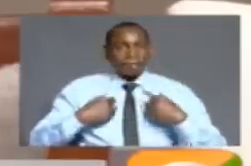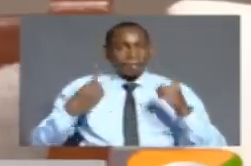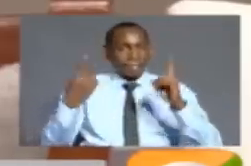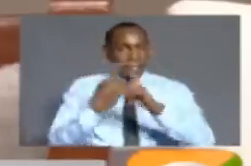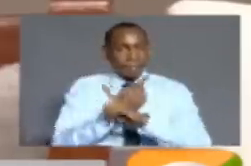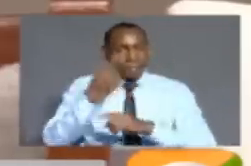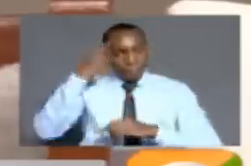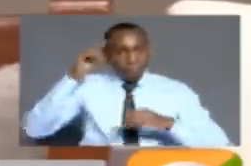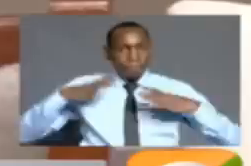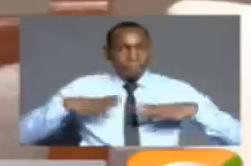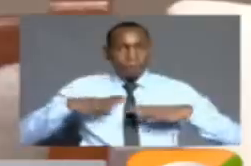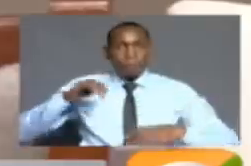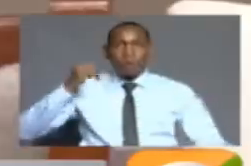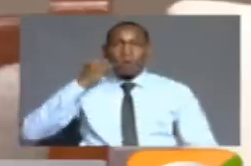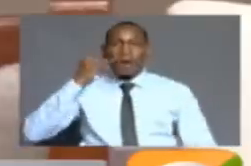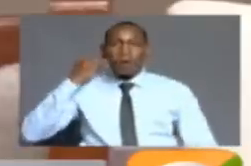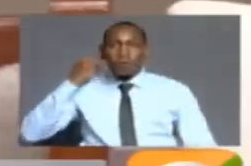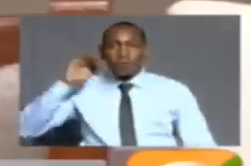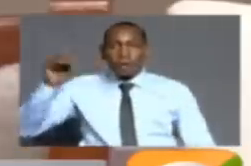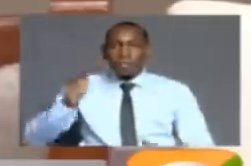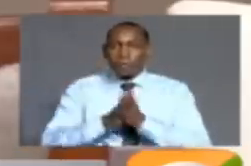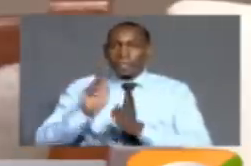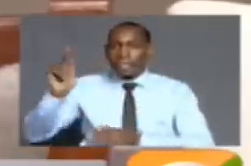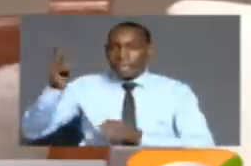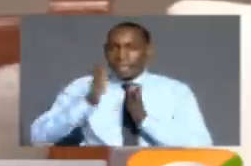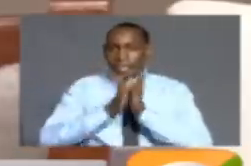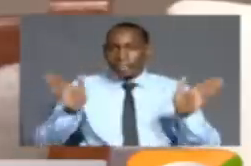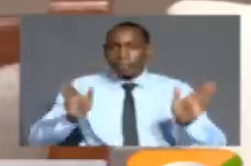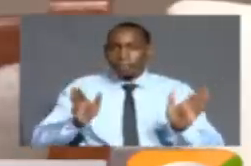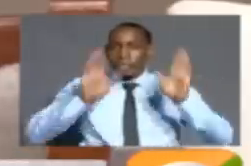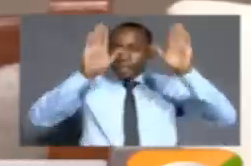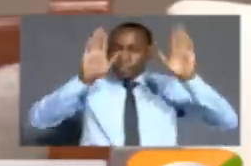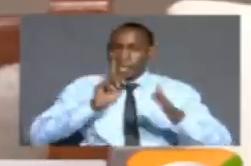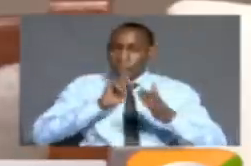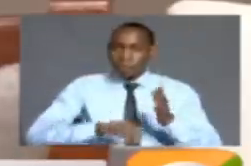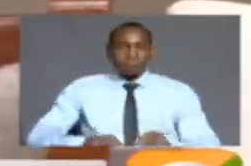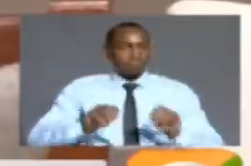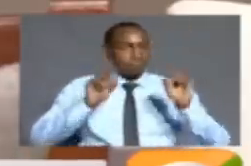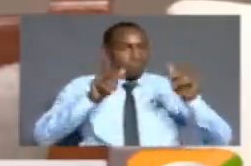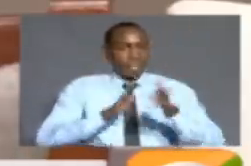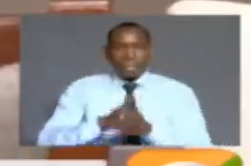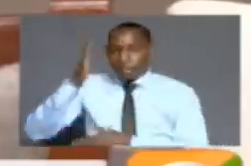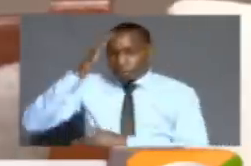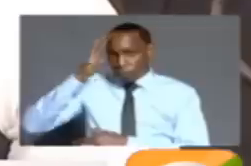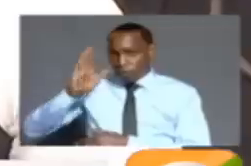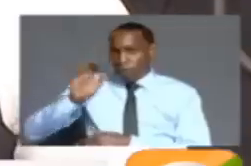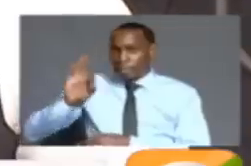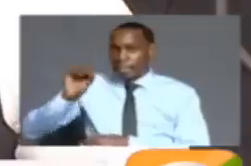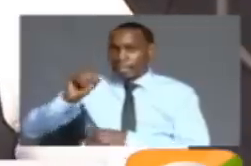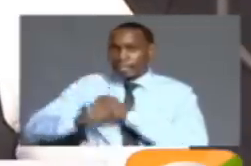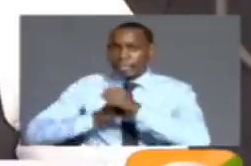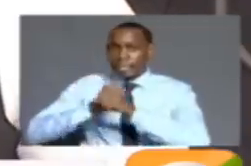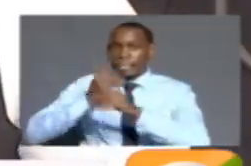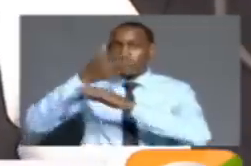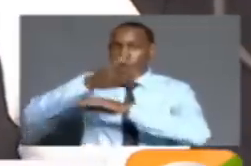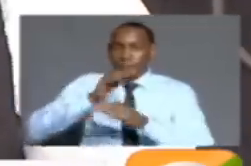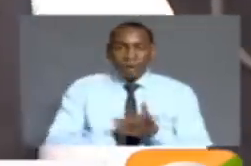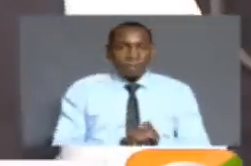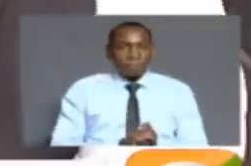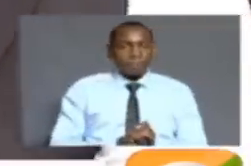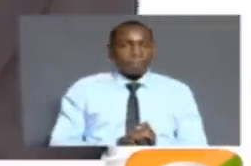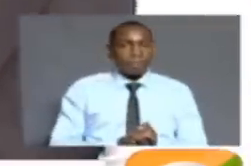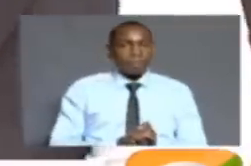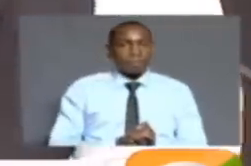Nakuru County and now for Kenya at large, then at the end of the day, it's okay. I've known you for 30 years. Plus. Yes. Plus. You guys long are old.